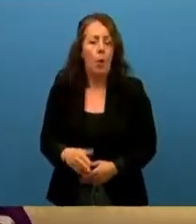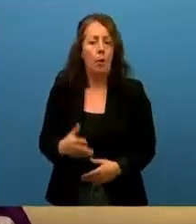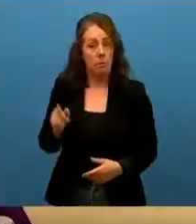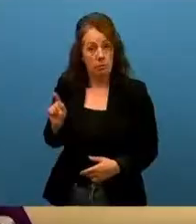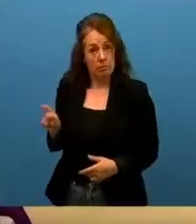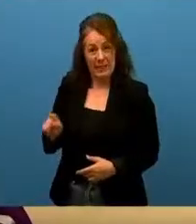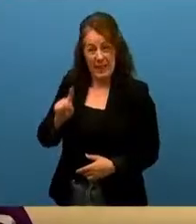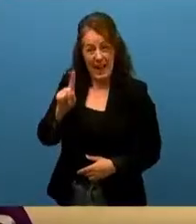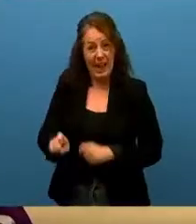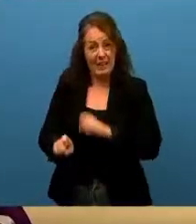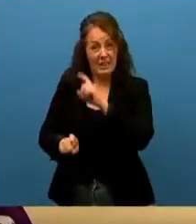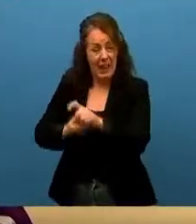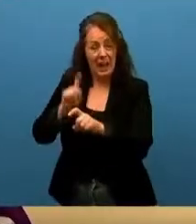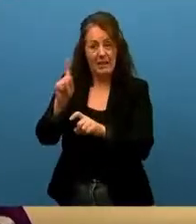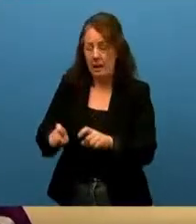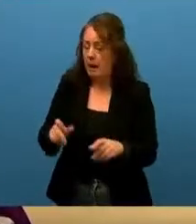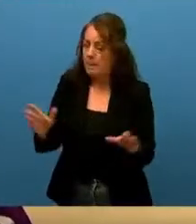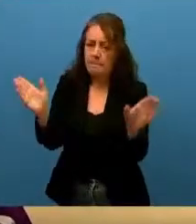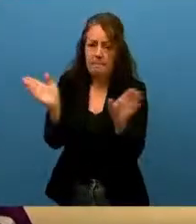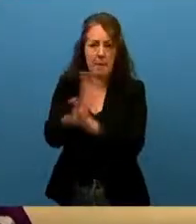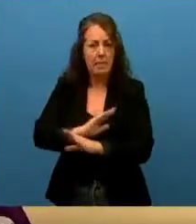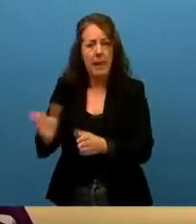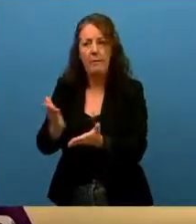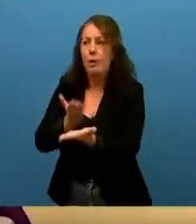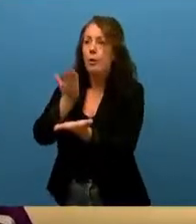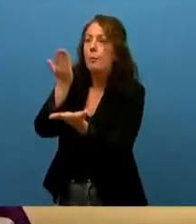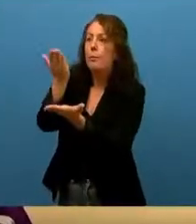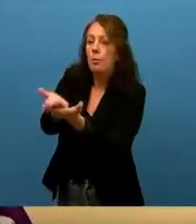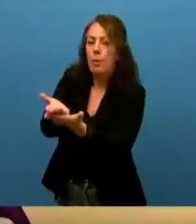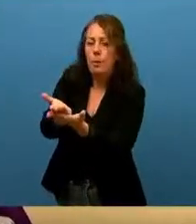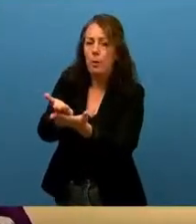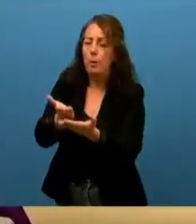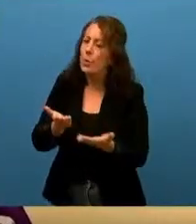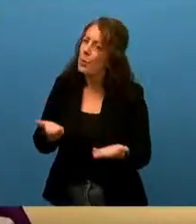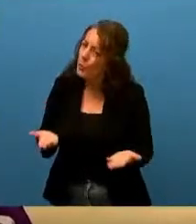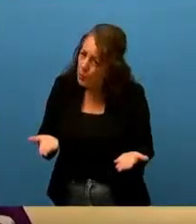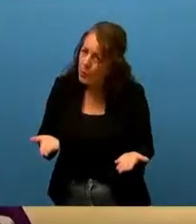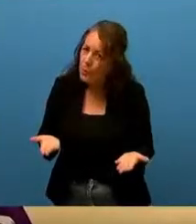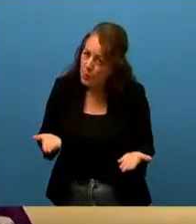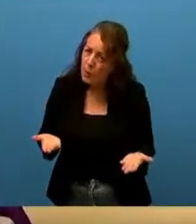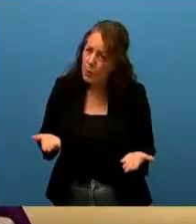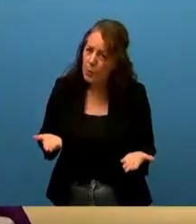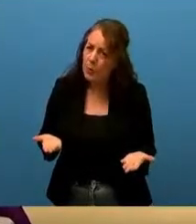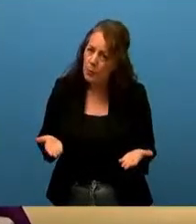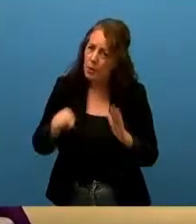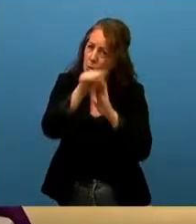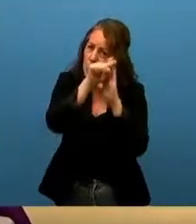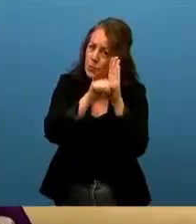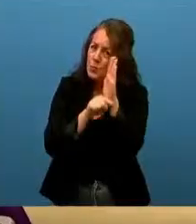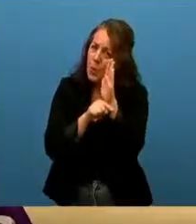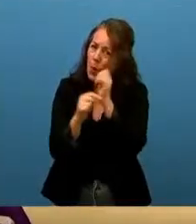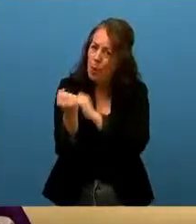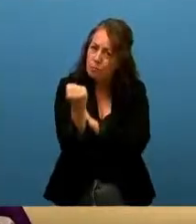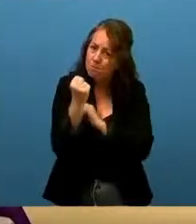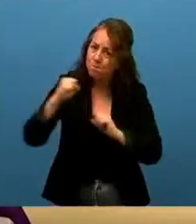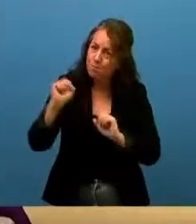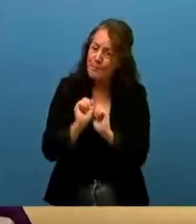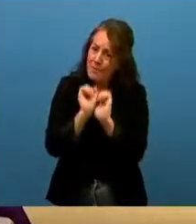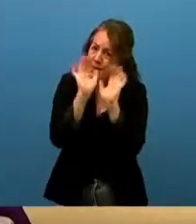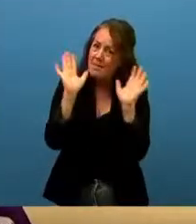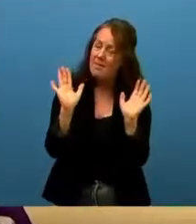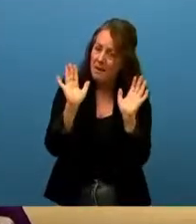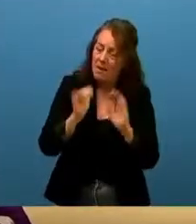the floor for a vote in violation of the rules of the League. Such is the opposition of Indigenous peoples at the international